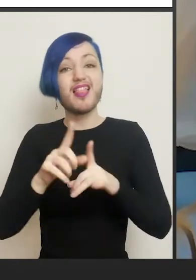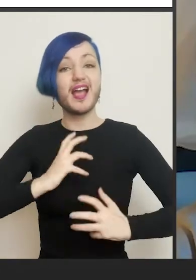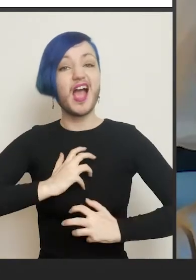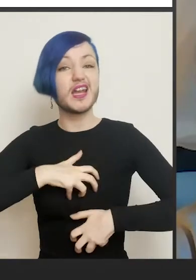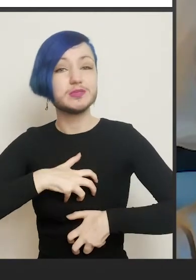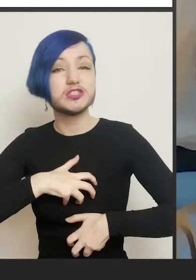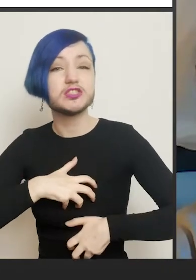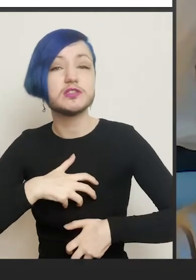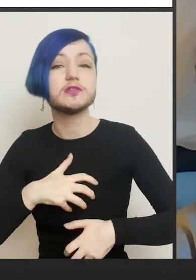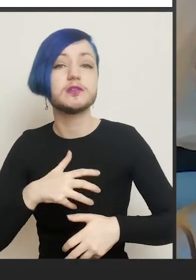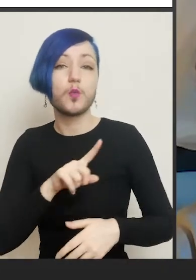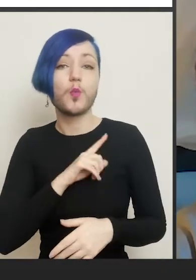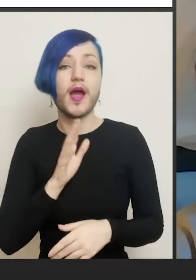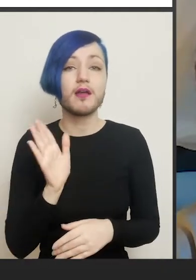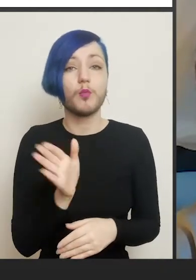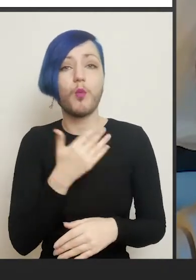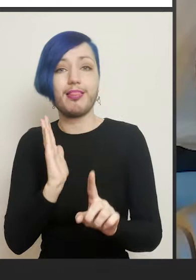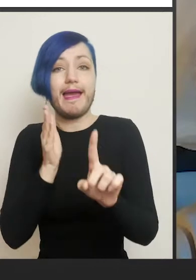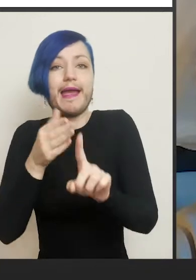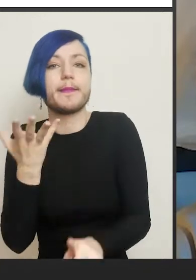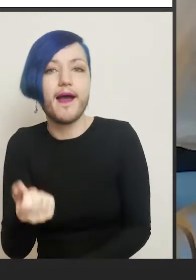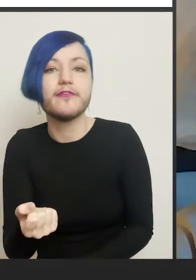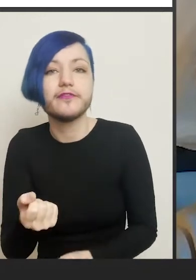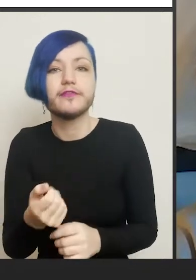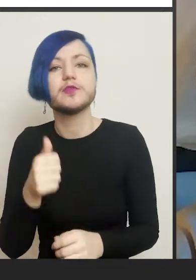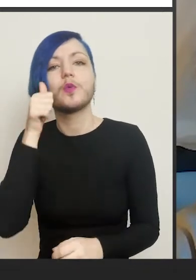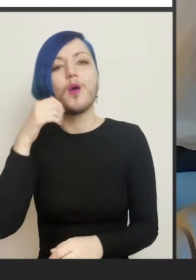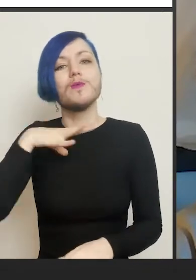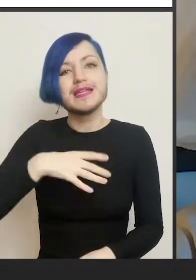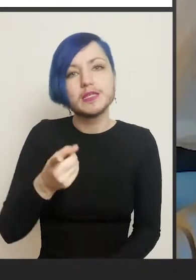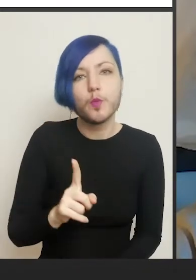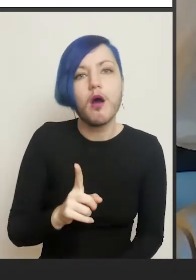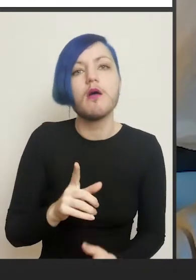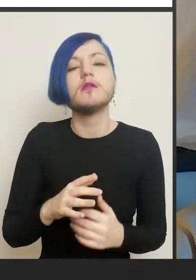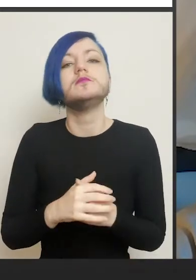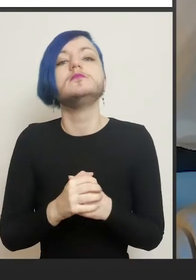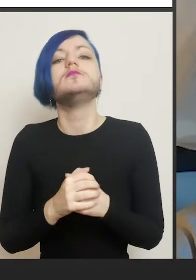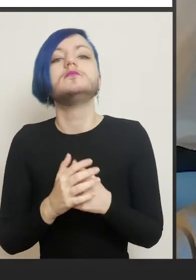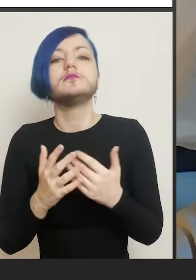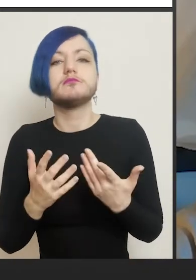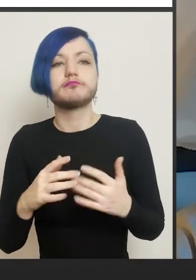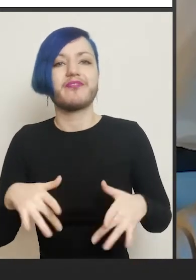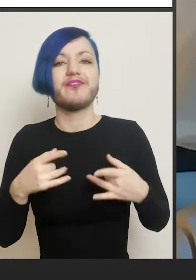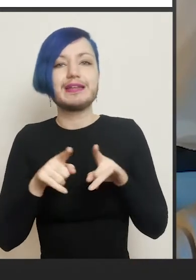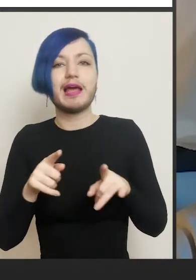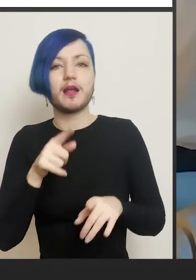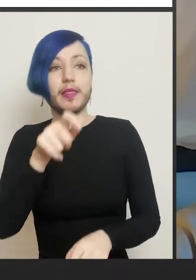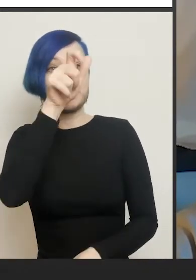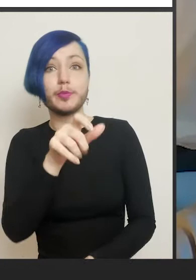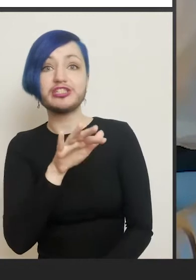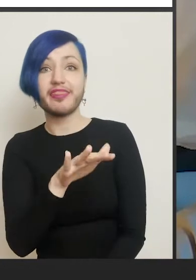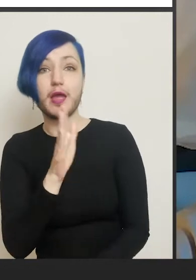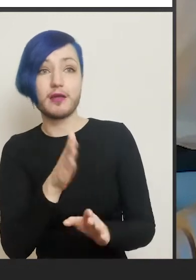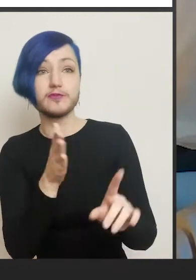adaptation mechanism, because everybody has an objective. They know what it is that they need. It feels like there's this person that's there